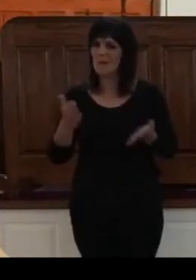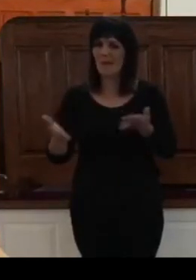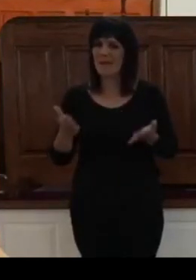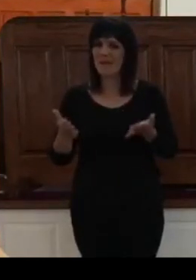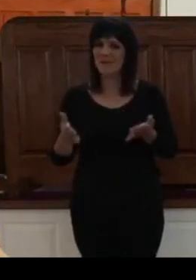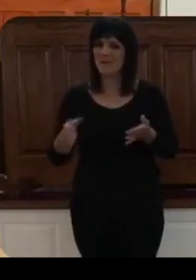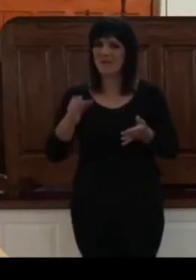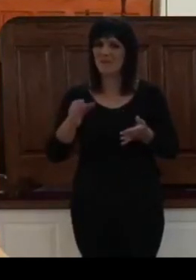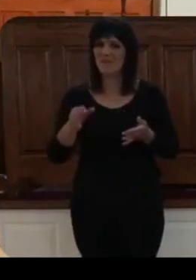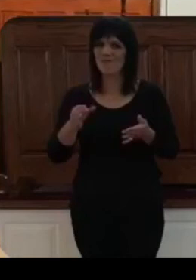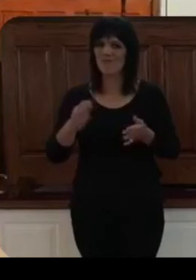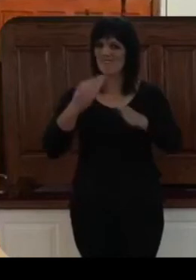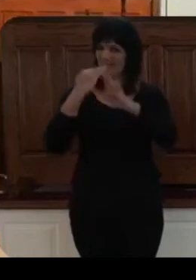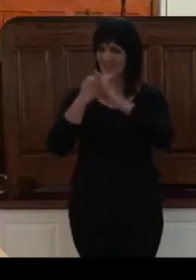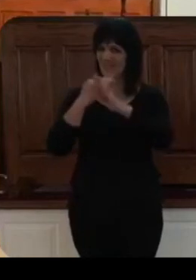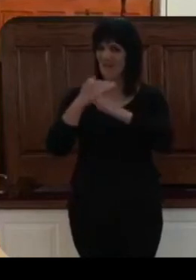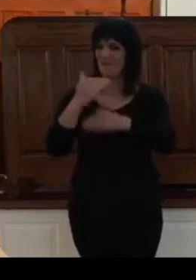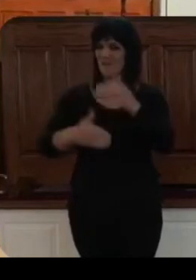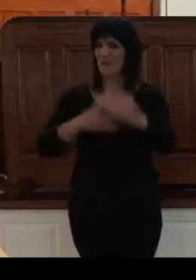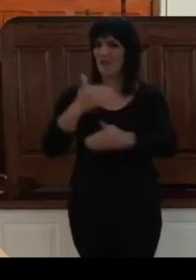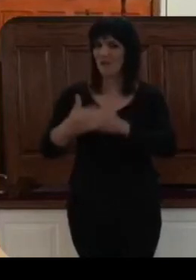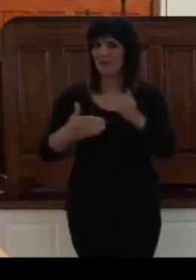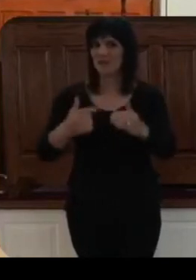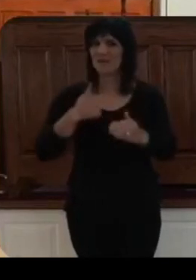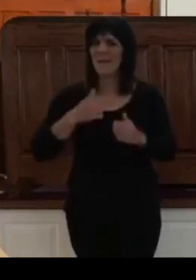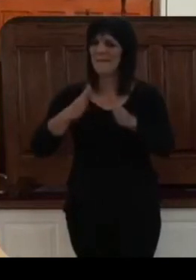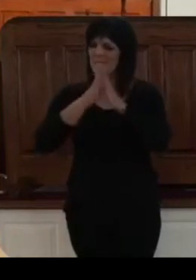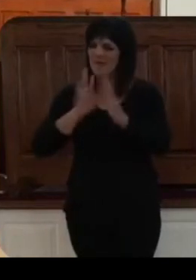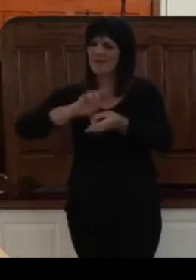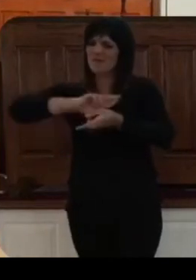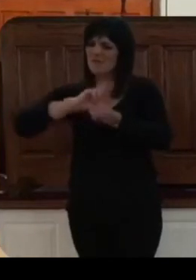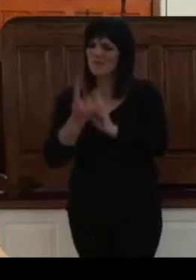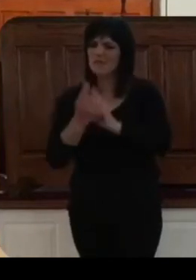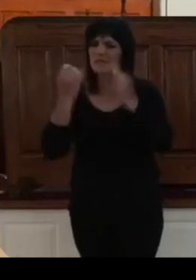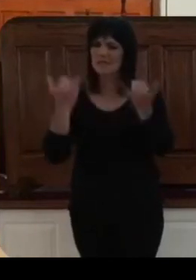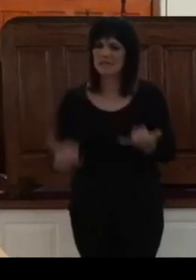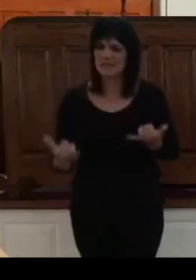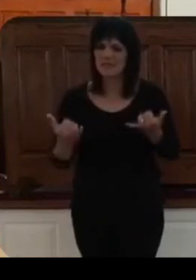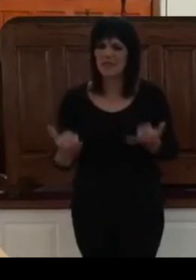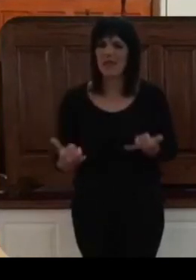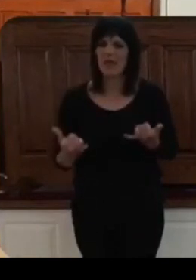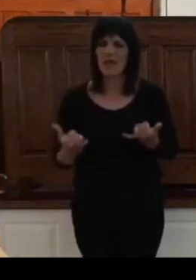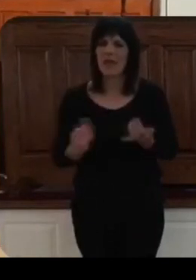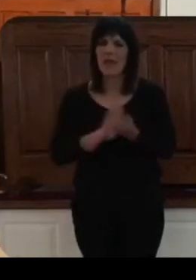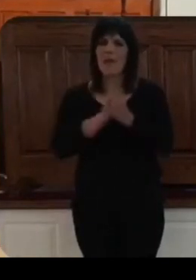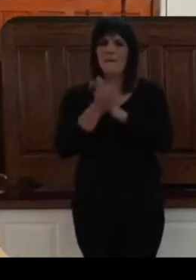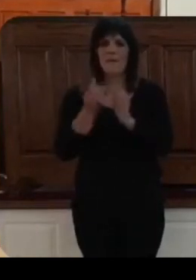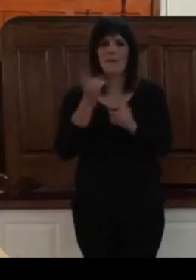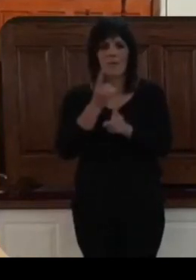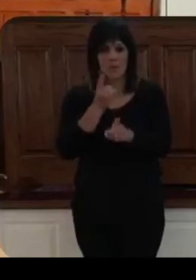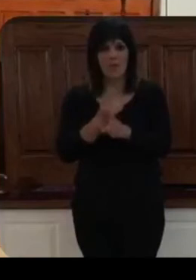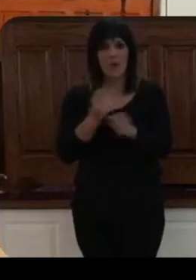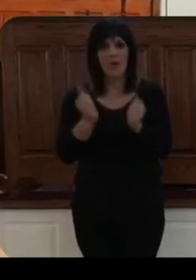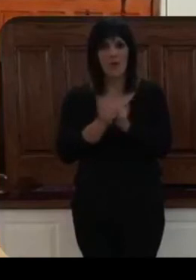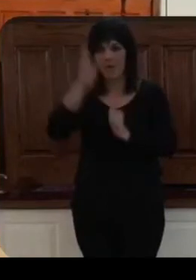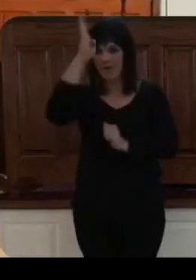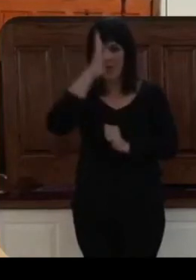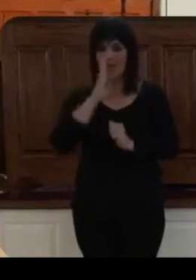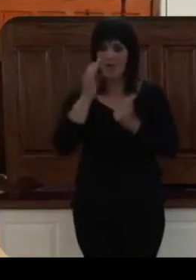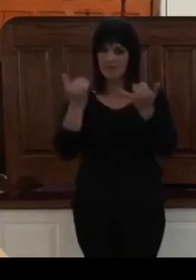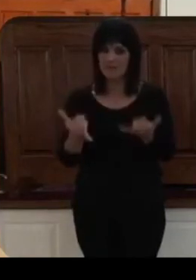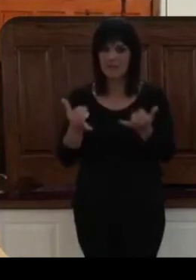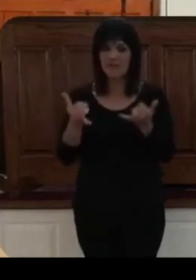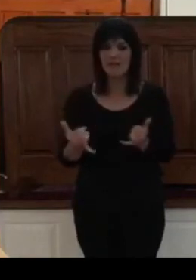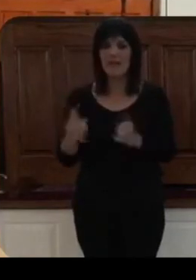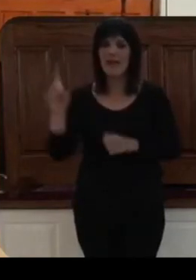runway, I pray that they'll repent today. Pray that they'll get right with you and get right with others so that they can